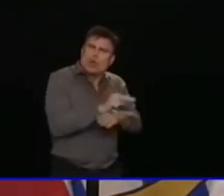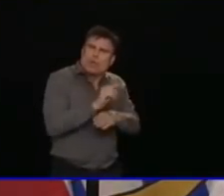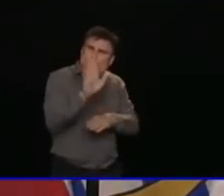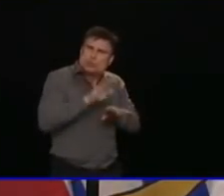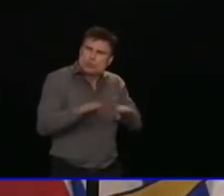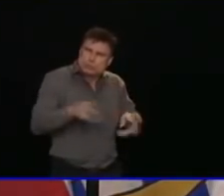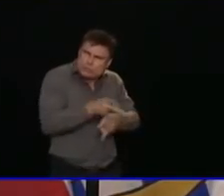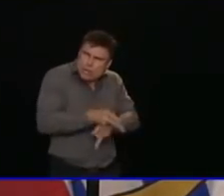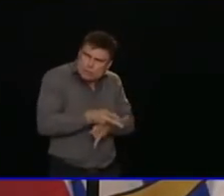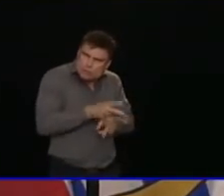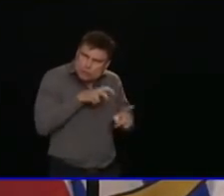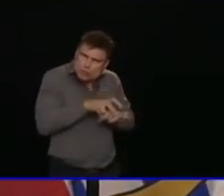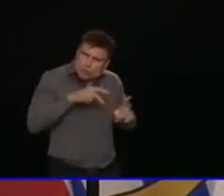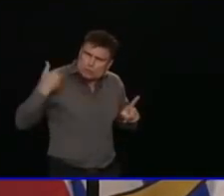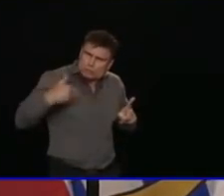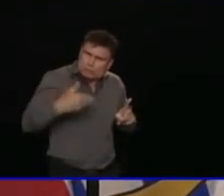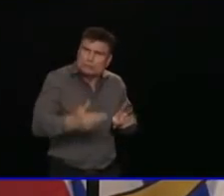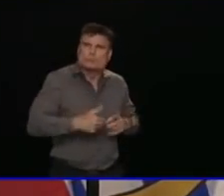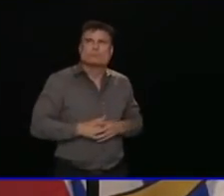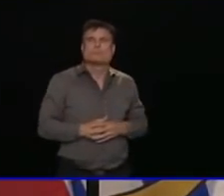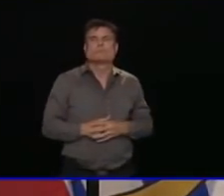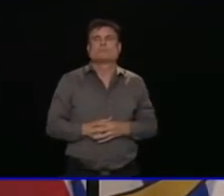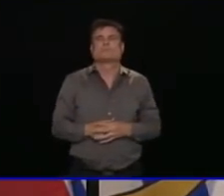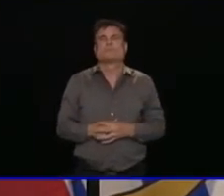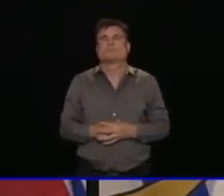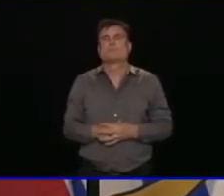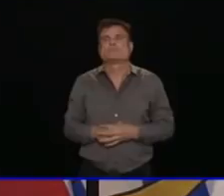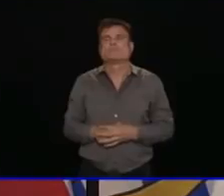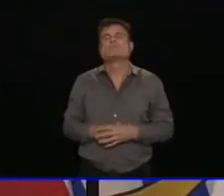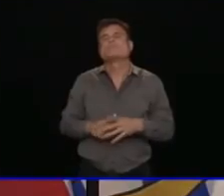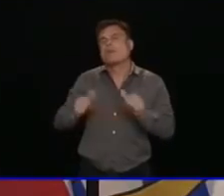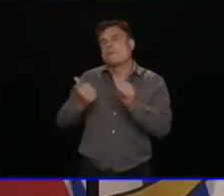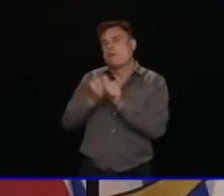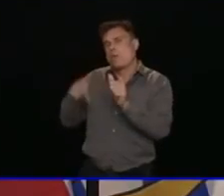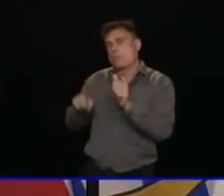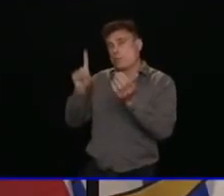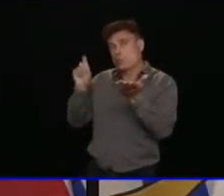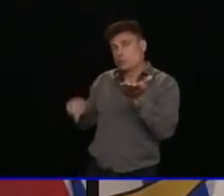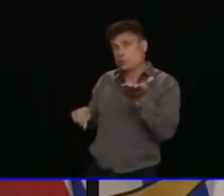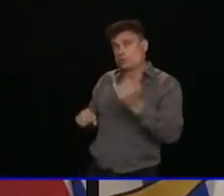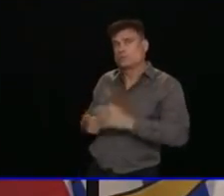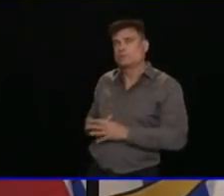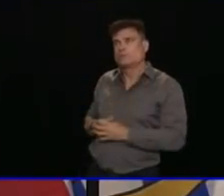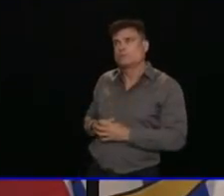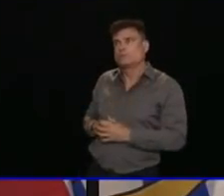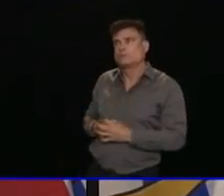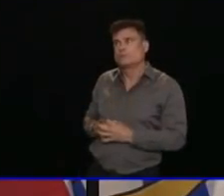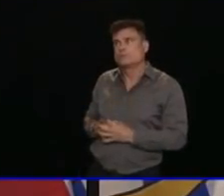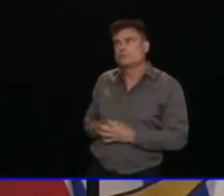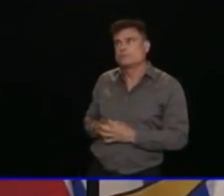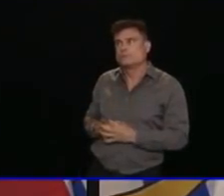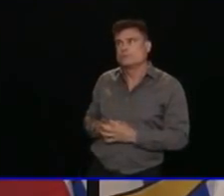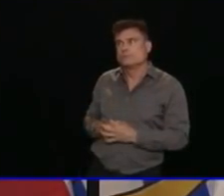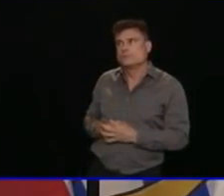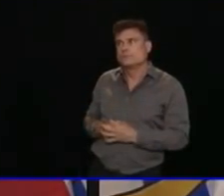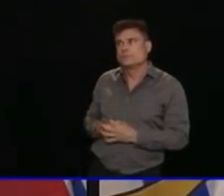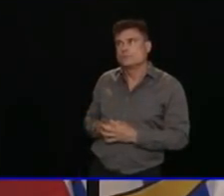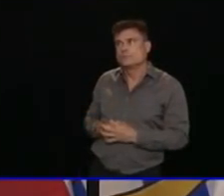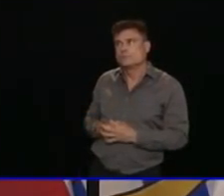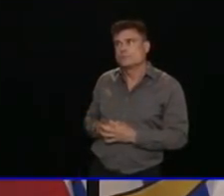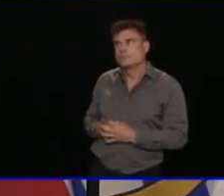about who it will benefit in the tech briefing. I'm wondering if you could talk about that a bit here, about why we're bothering to do it. You mentioned smaller